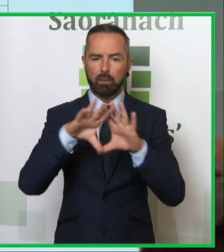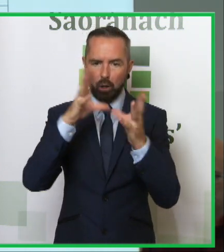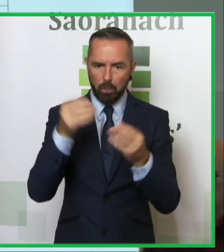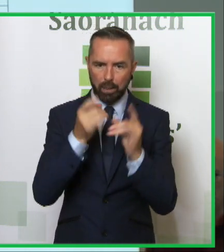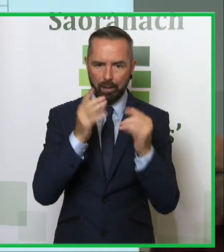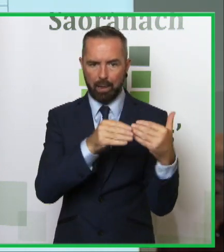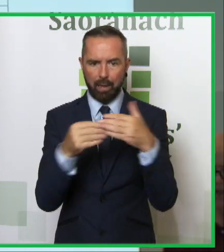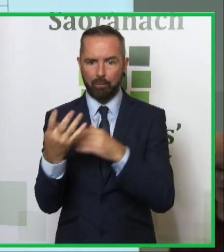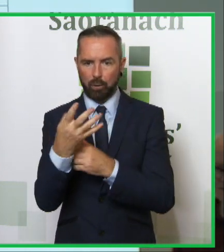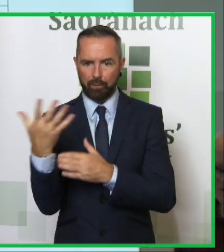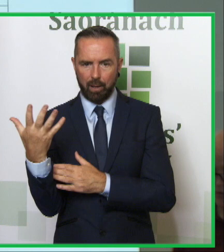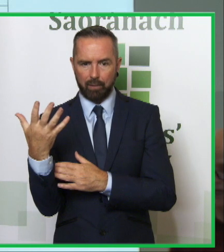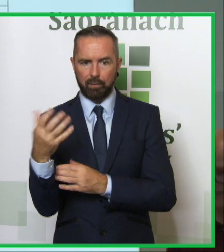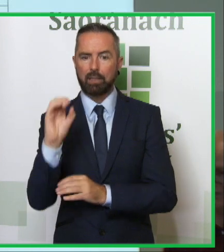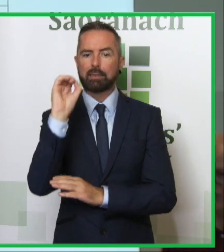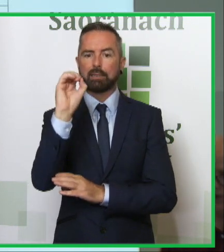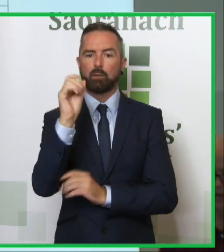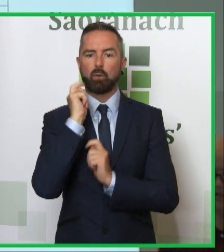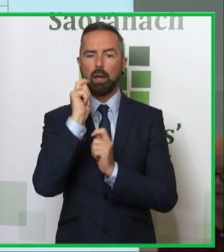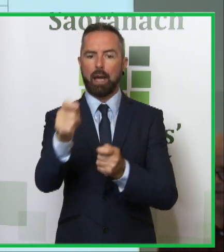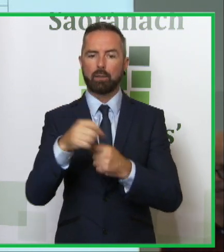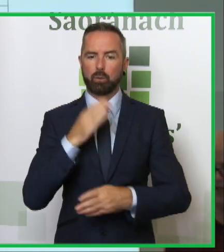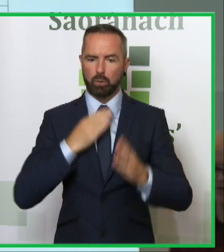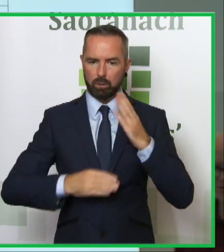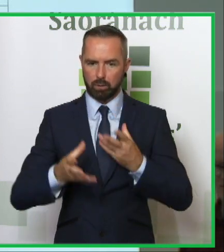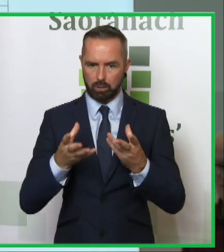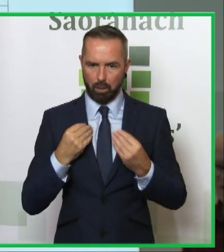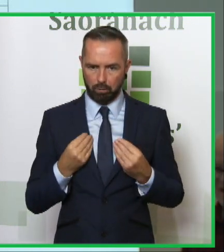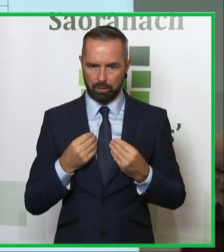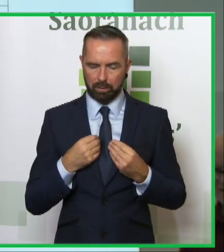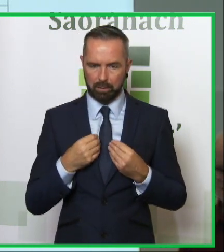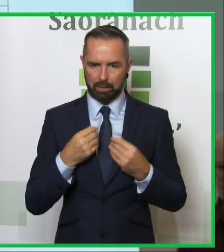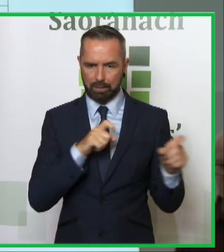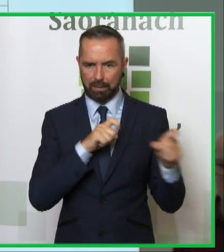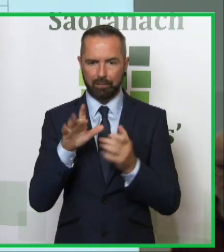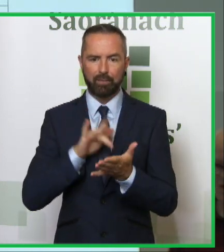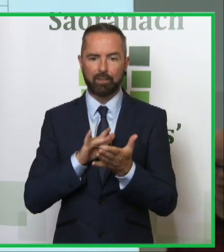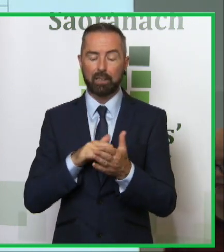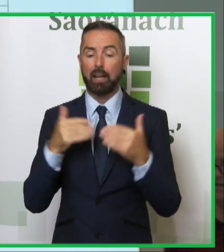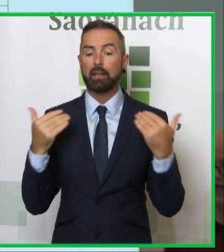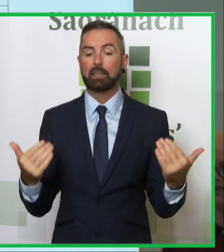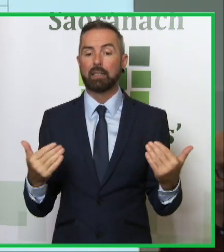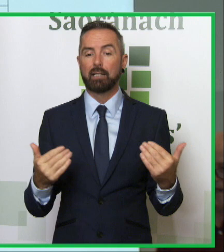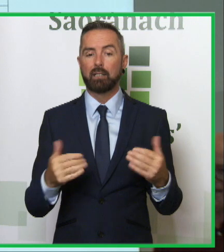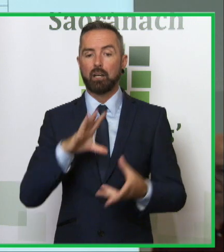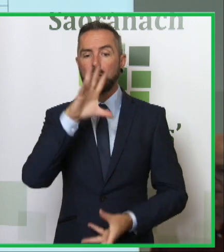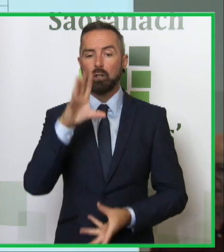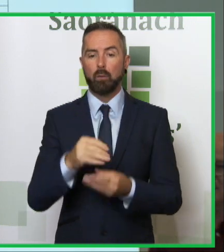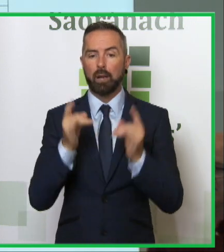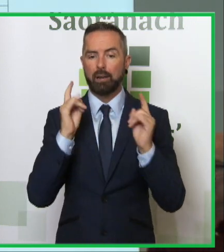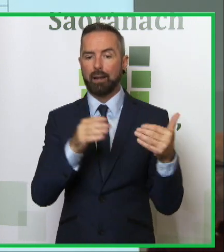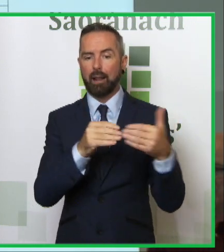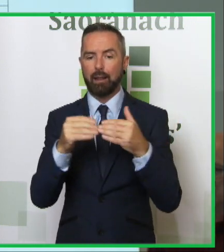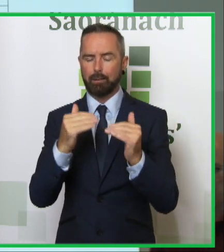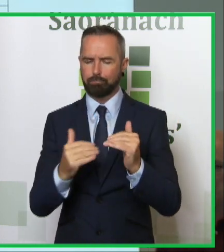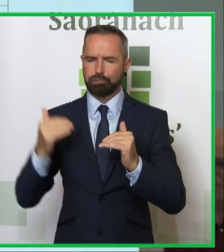giving it 45, 0 added for tolerance, leaving it at 15. At this stage, comprehensive health-led has